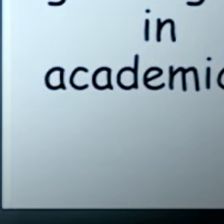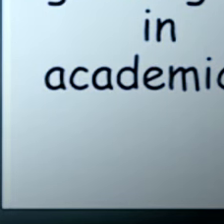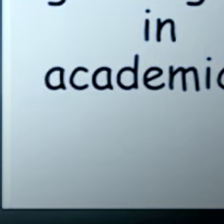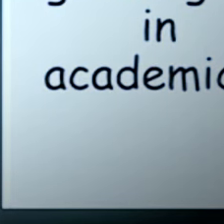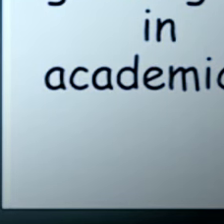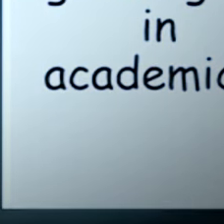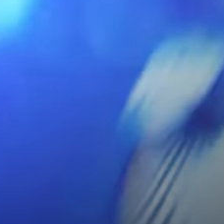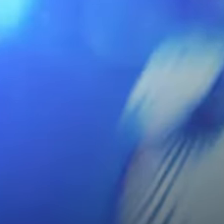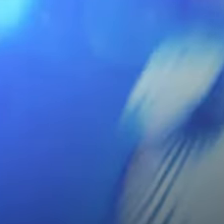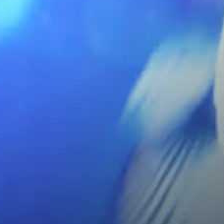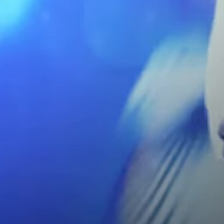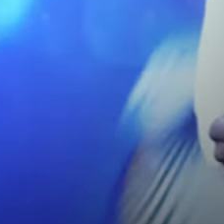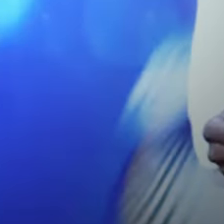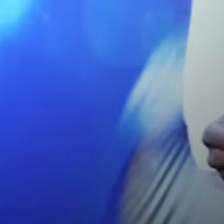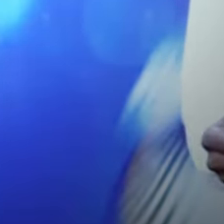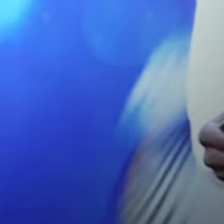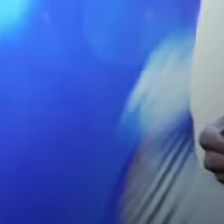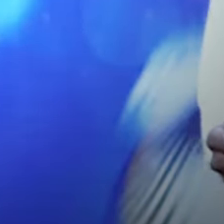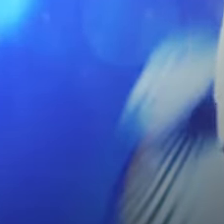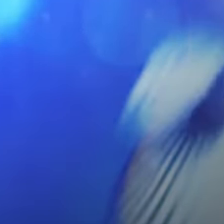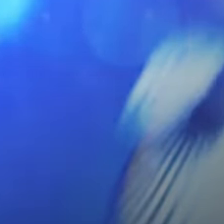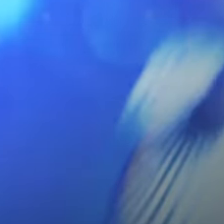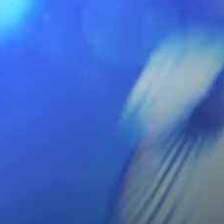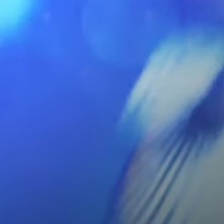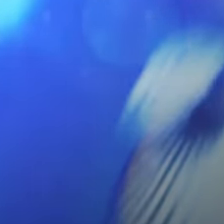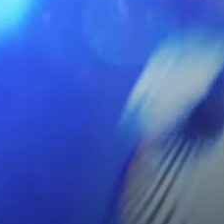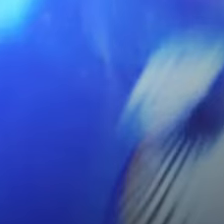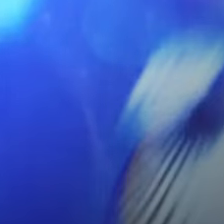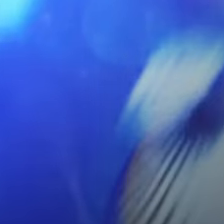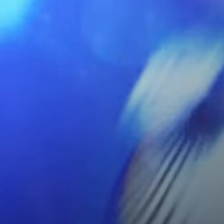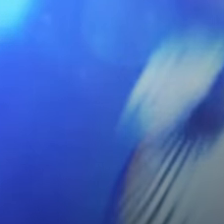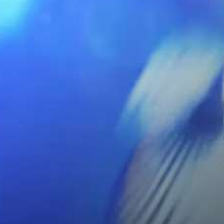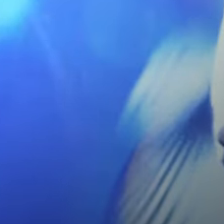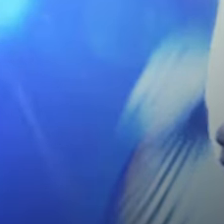Christ. The Bible says of Jesus, and Jesus grew